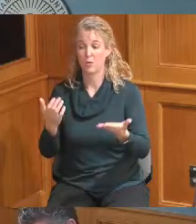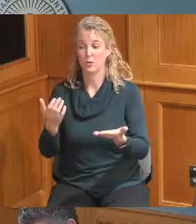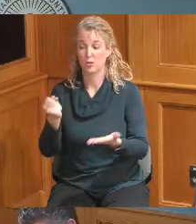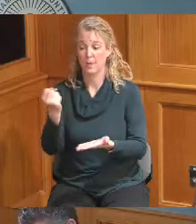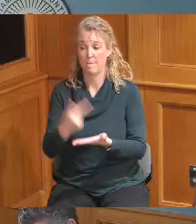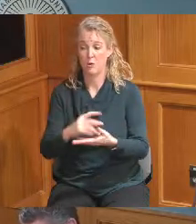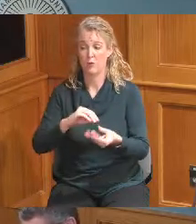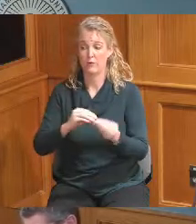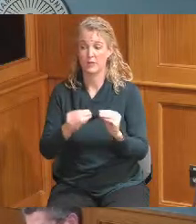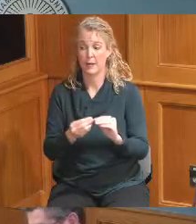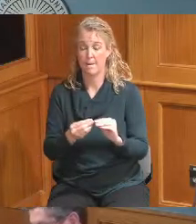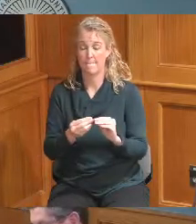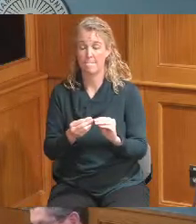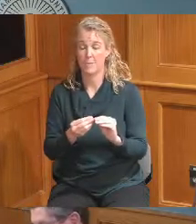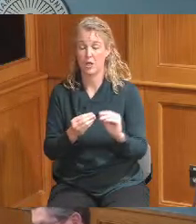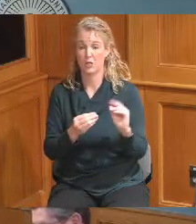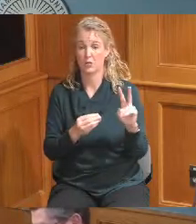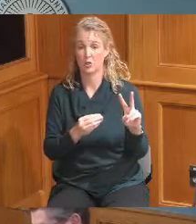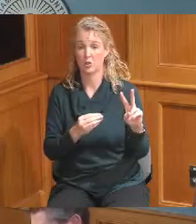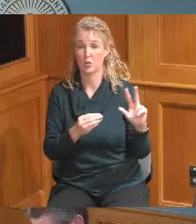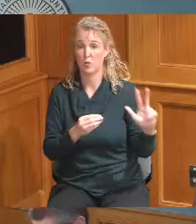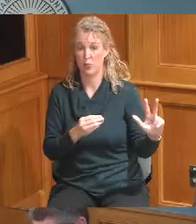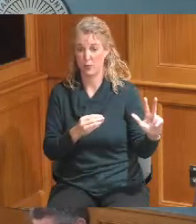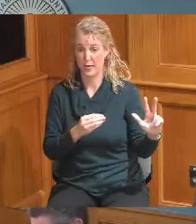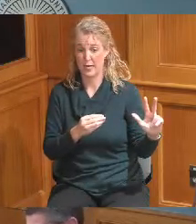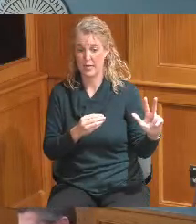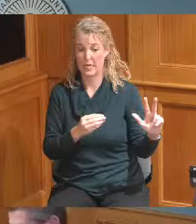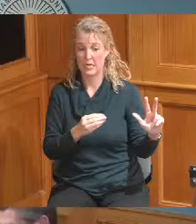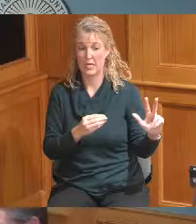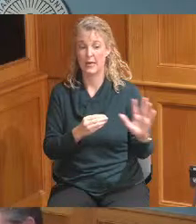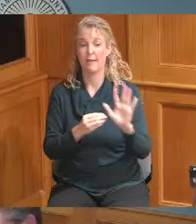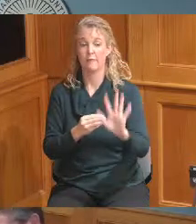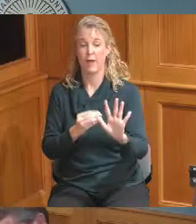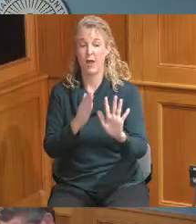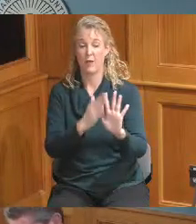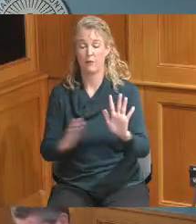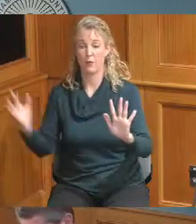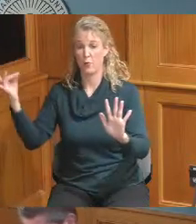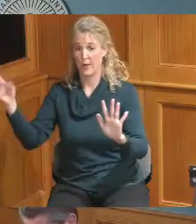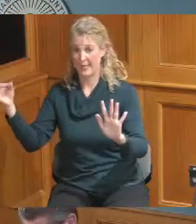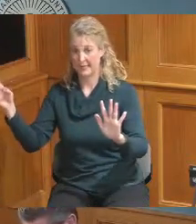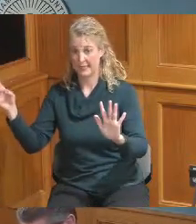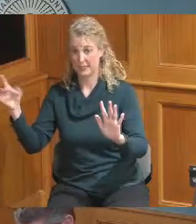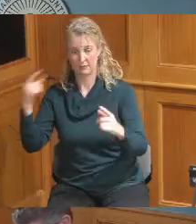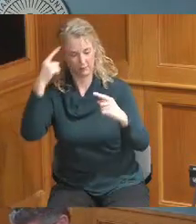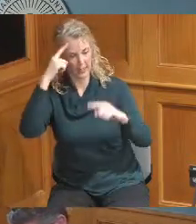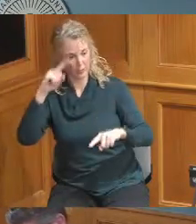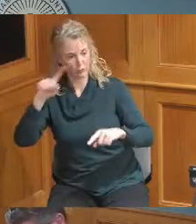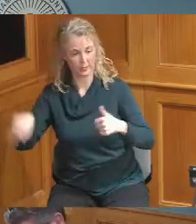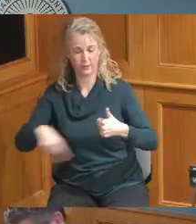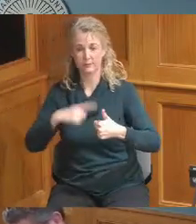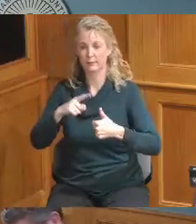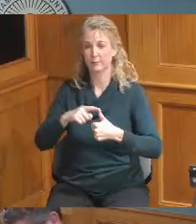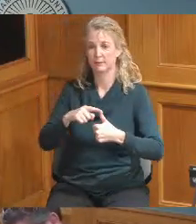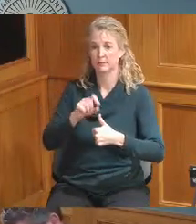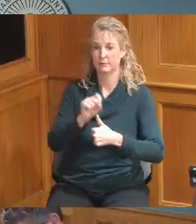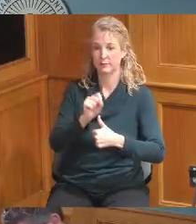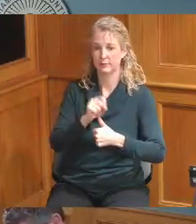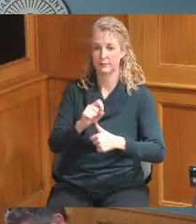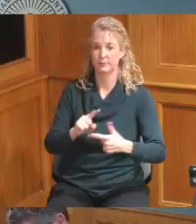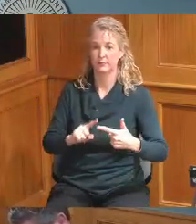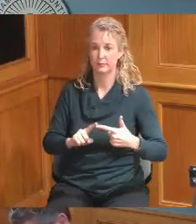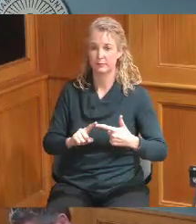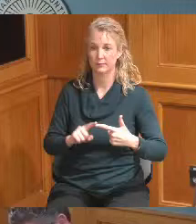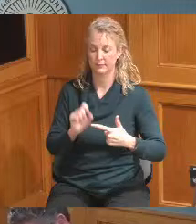to approve of consent agenda items 2 and 3 and 5 through 18. Second. Commissioner Dreehouse. Yes.